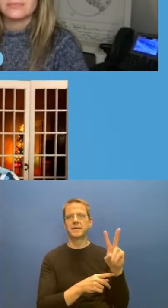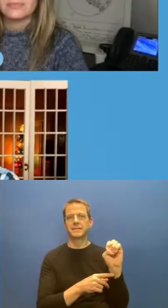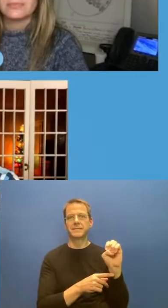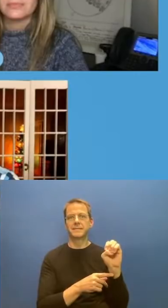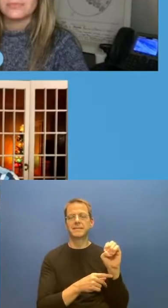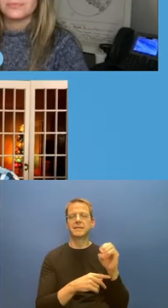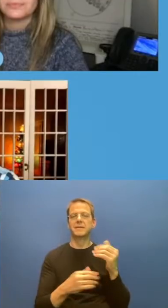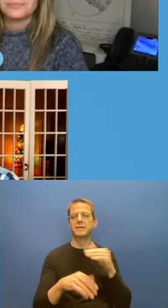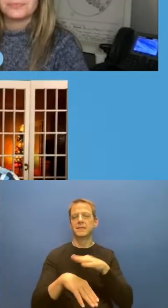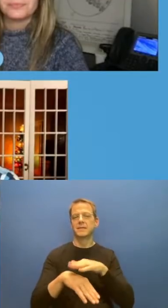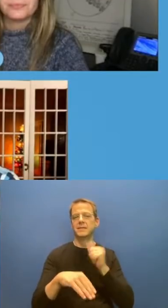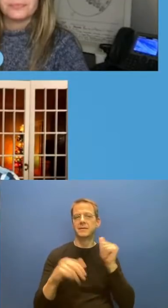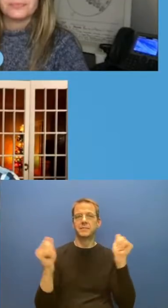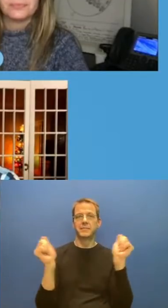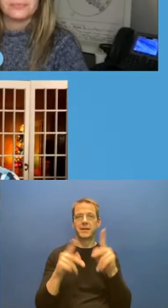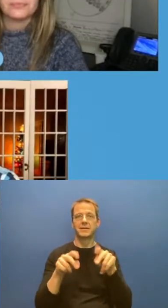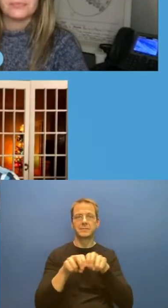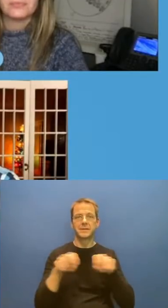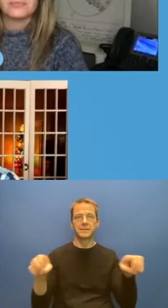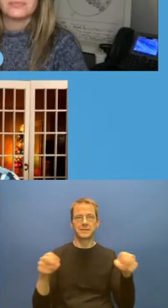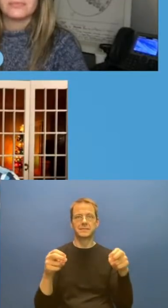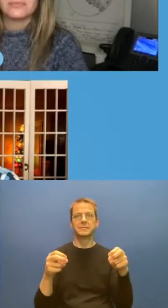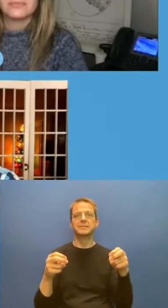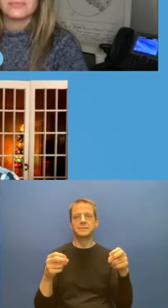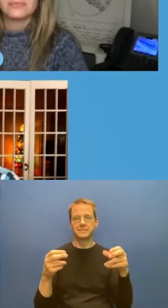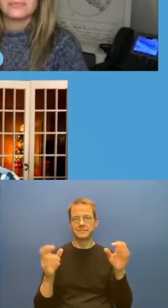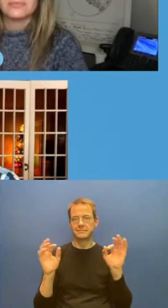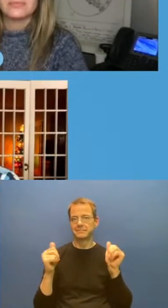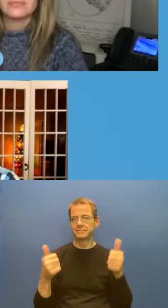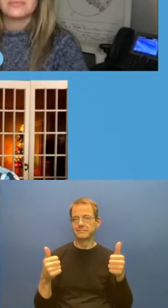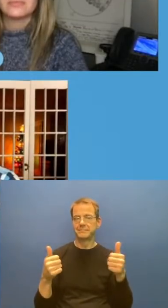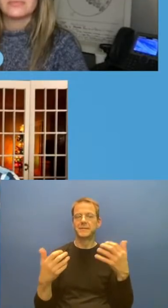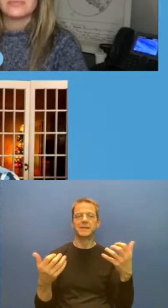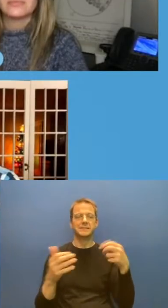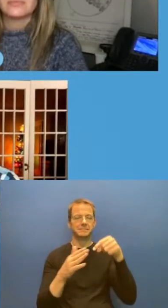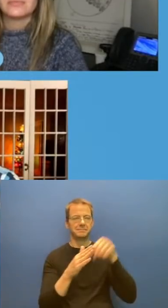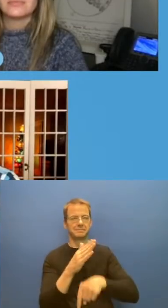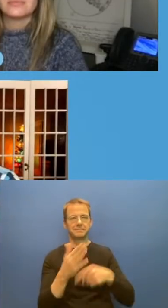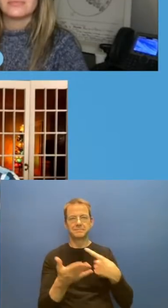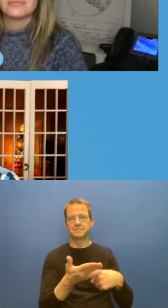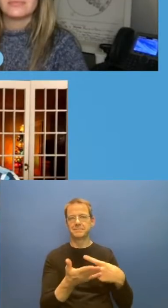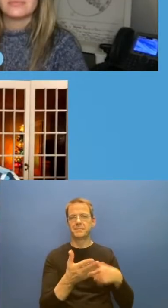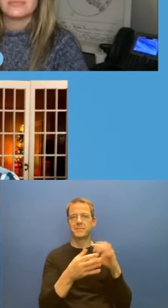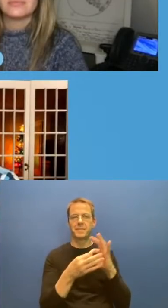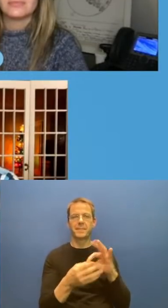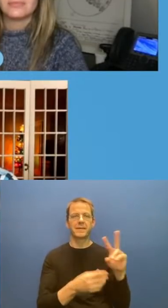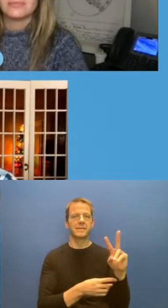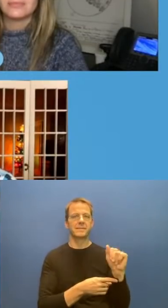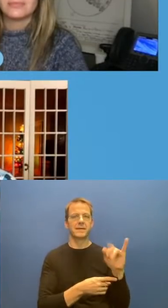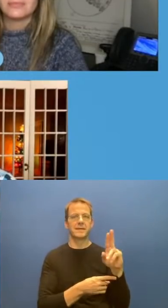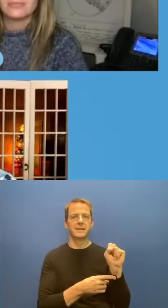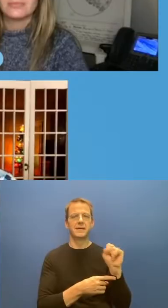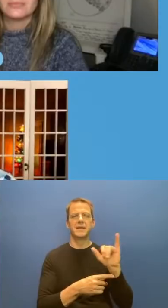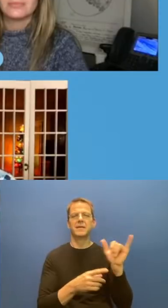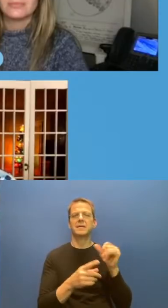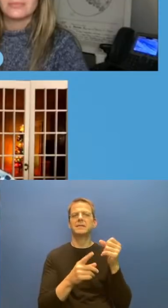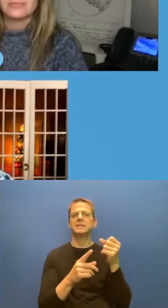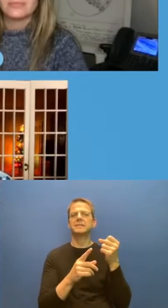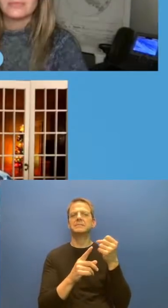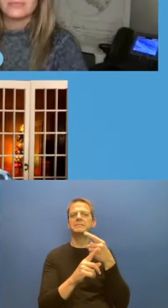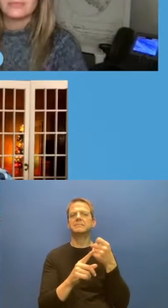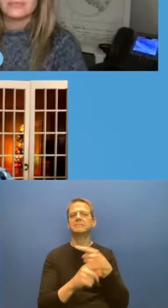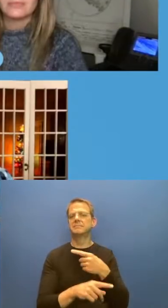what we don't know. I'm going to turn things over to Dr. Vipond. That way we can continue the conversation that we began at